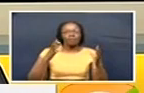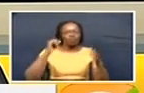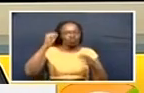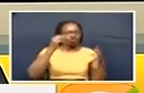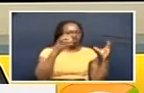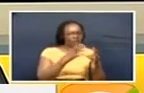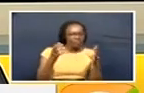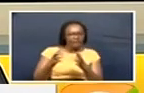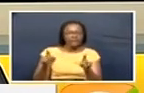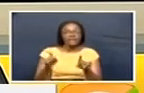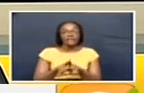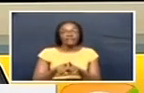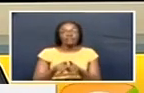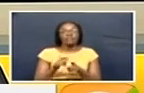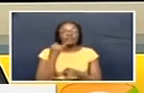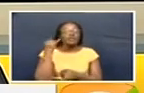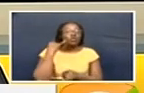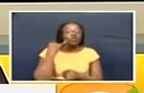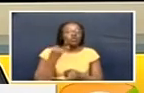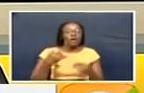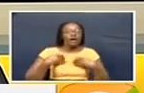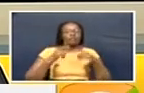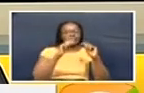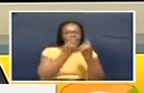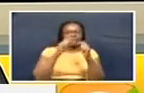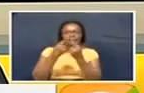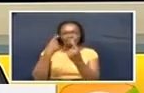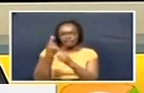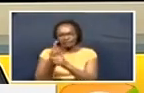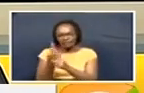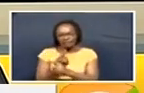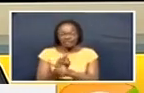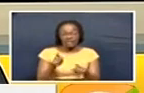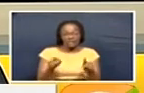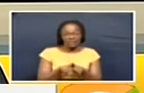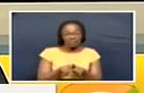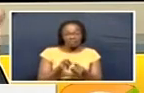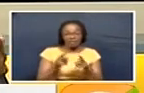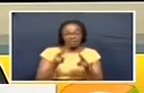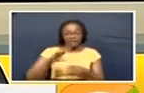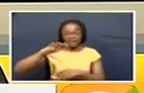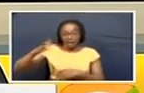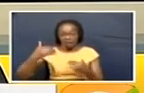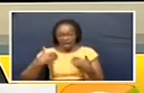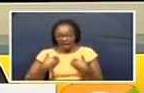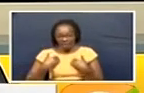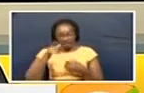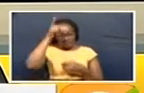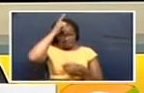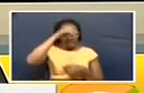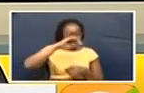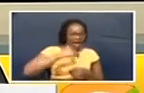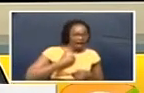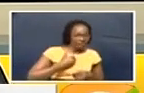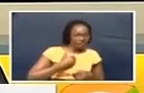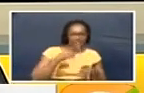and Nakuru is also very cosmopolitan. It's also very, there's town, and, you know, I mean, it's completely different.